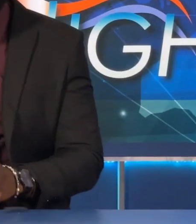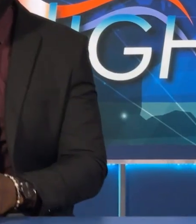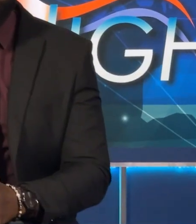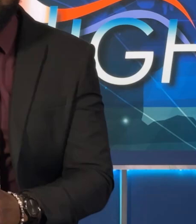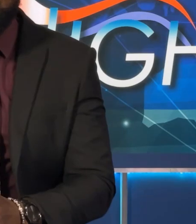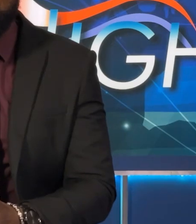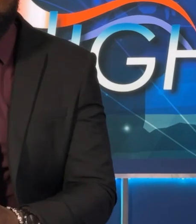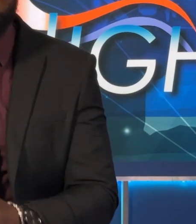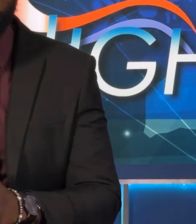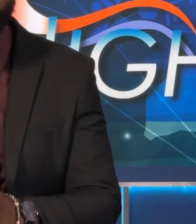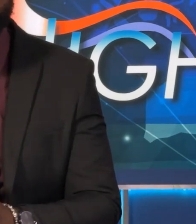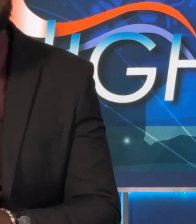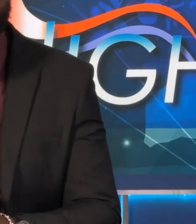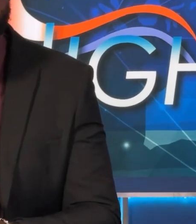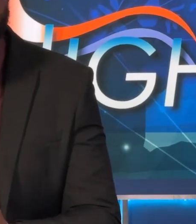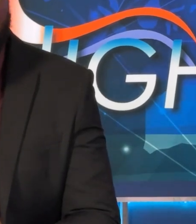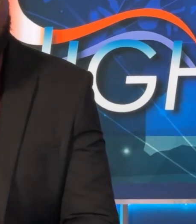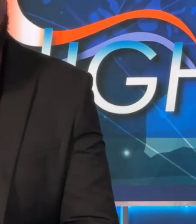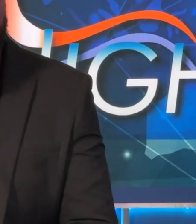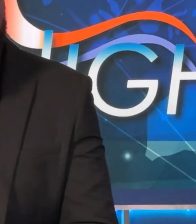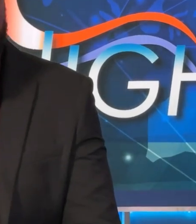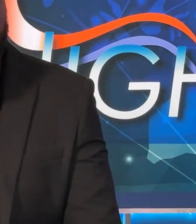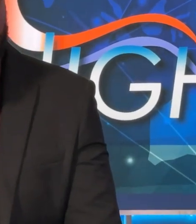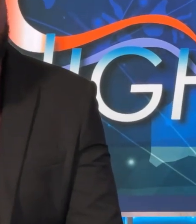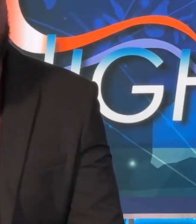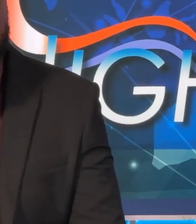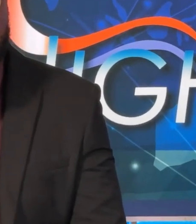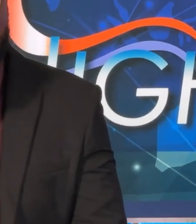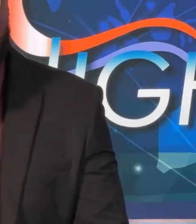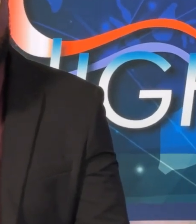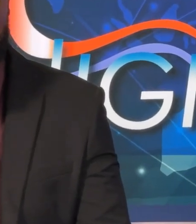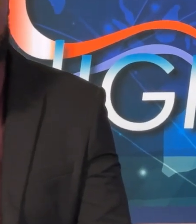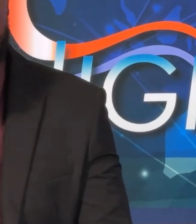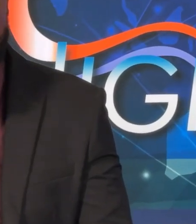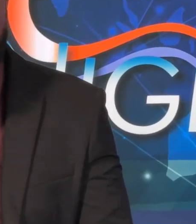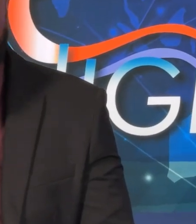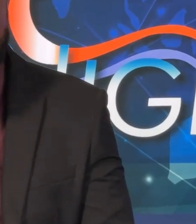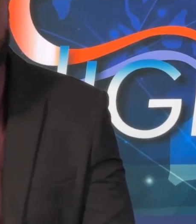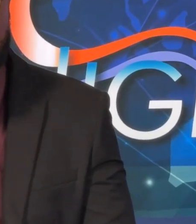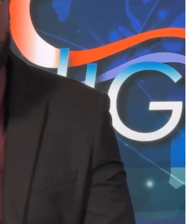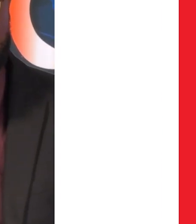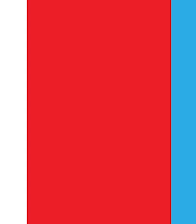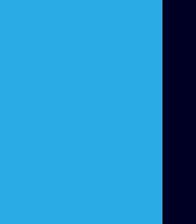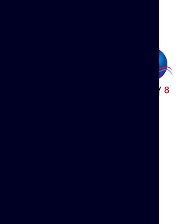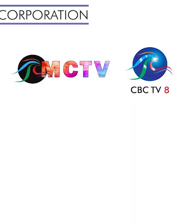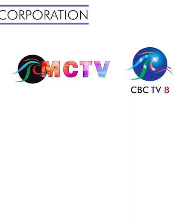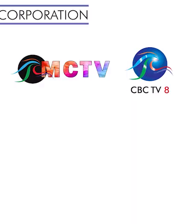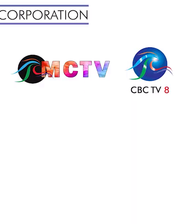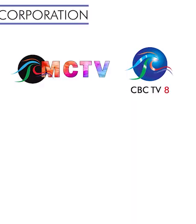Thanks for visiting us. To get more stories like this one, like and subscribe to our YouTube channel.